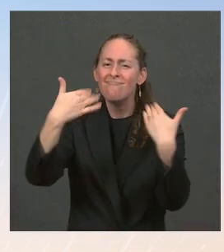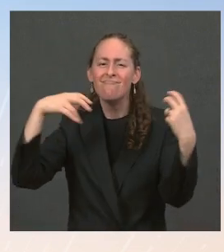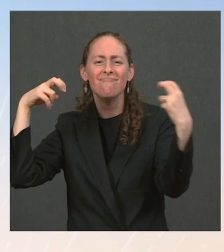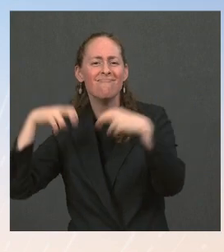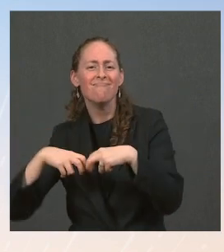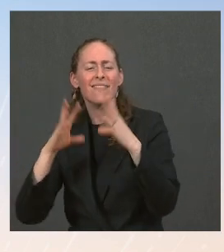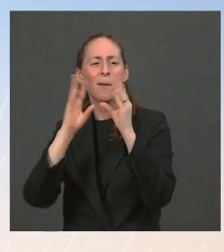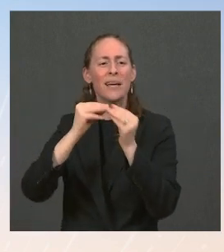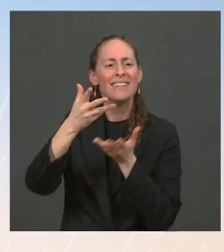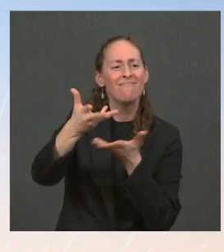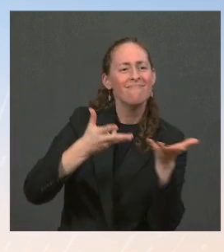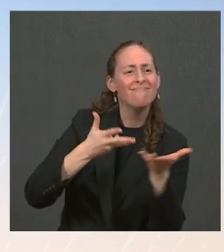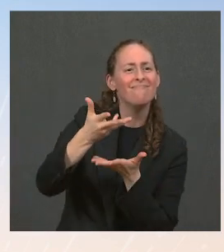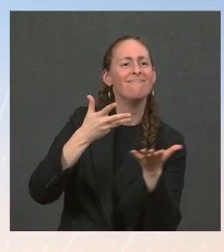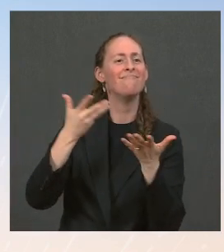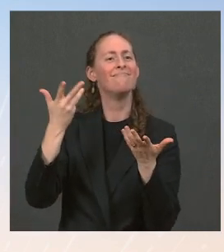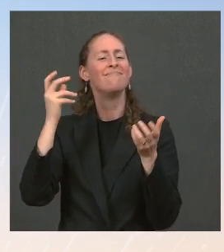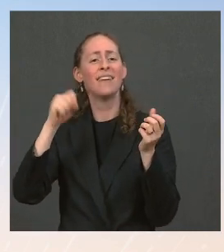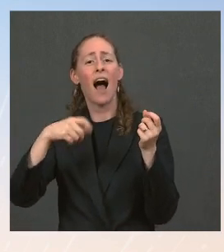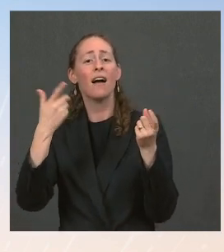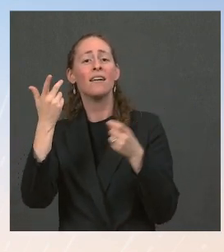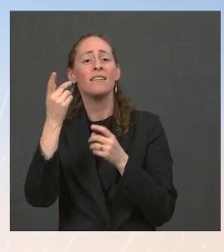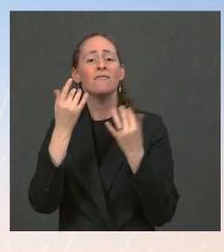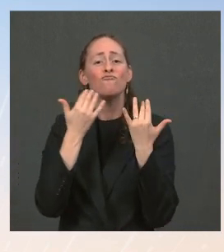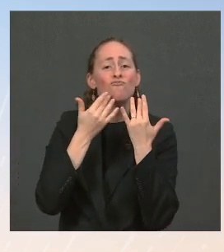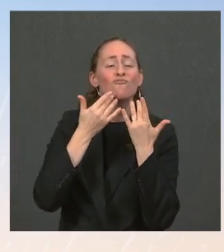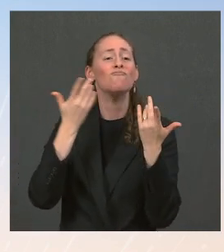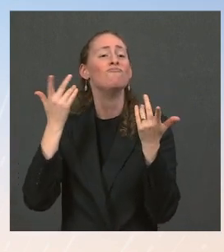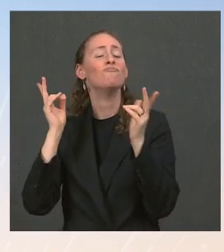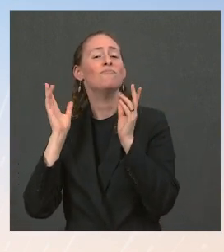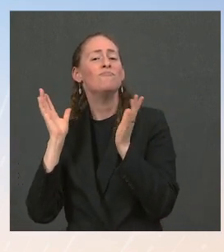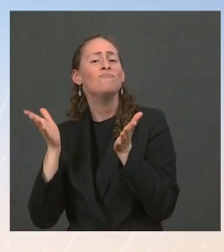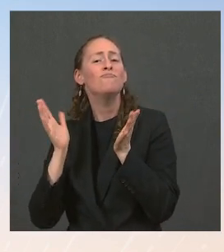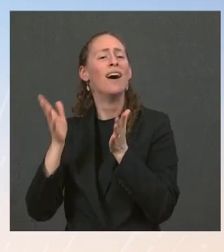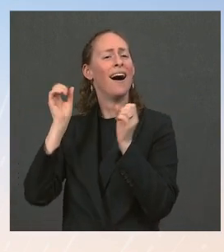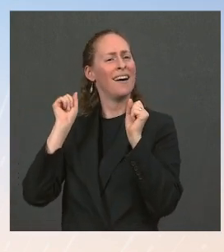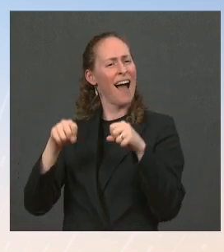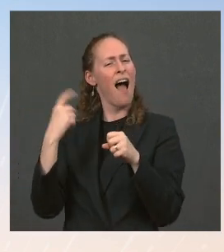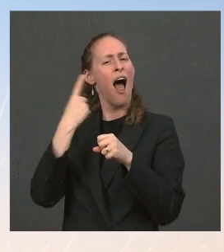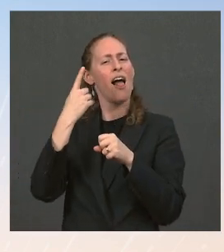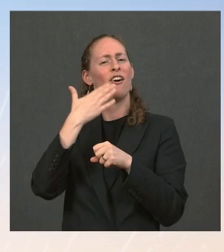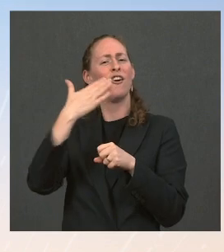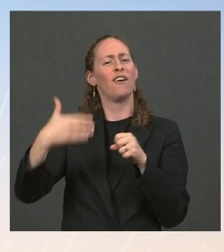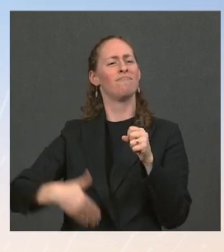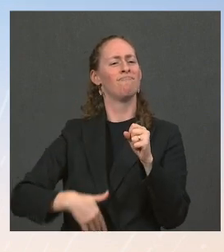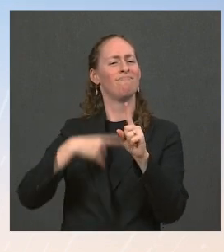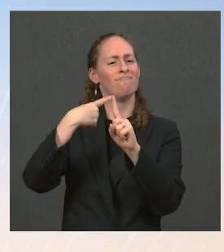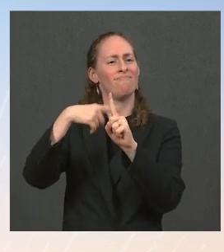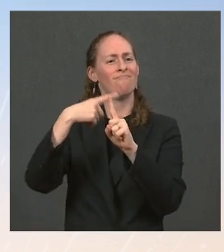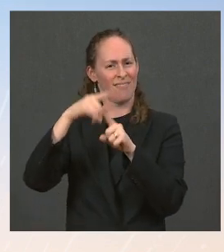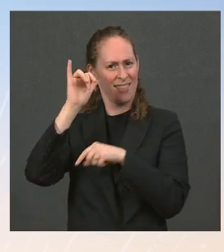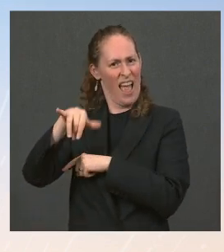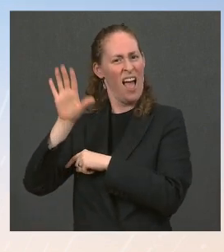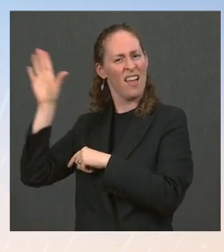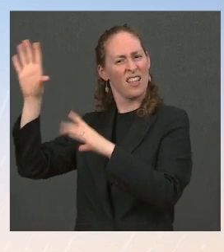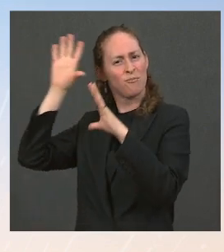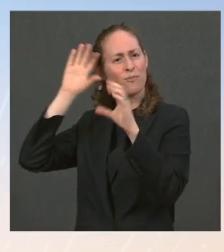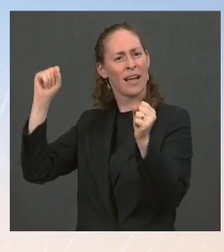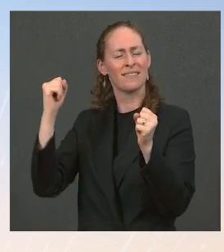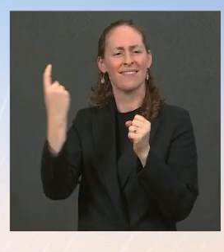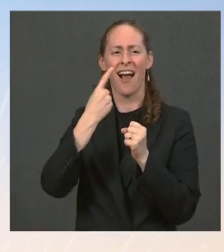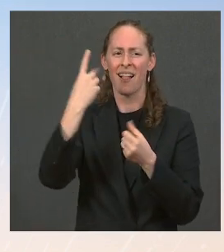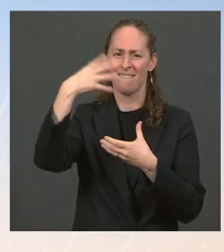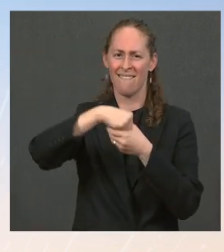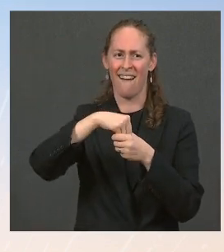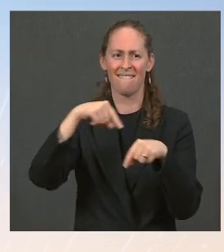snacks, whatever may happen. People should be encouraged by that. And that's the kind of president he is. He's going to be deeply engaged with getting bills